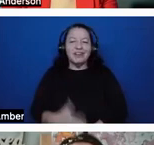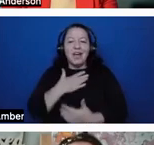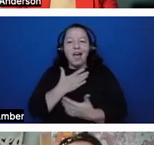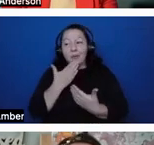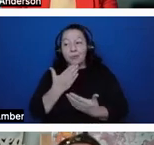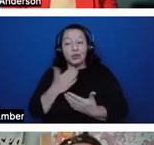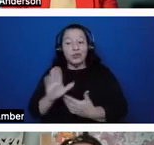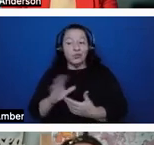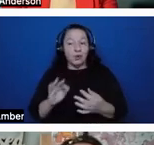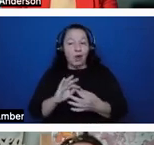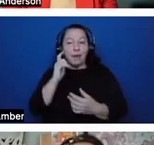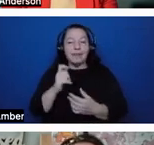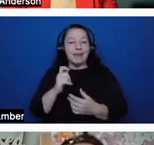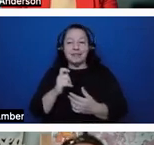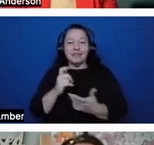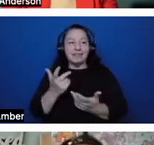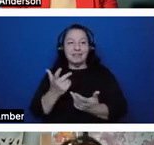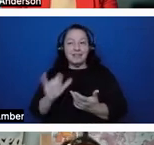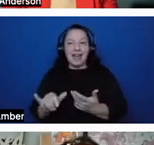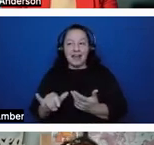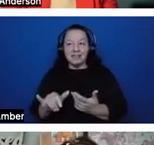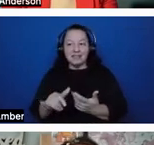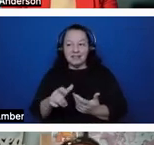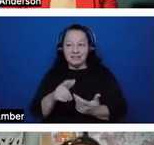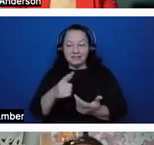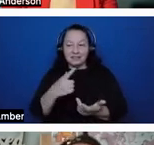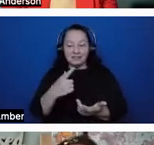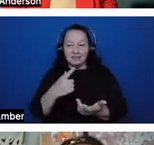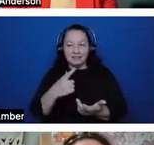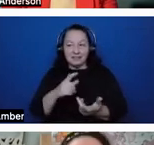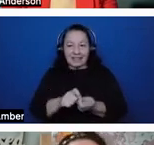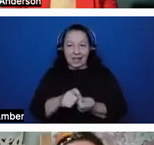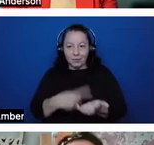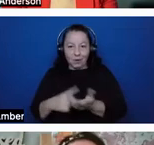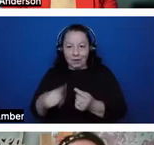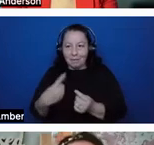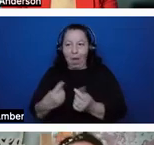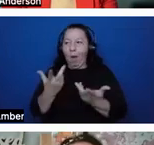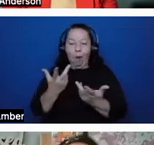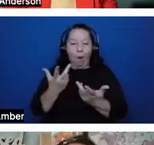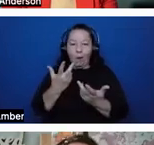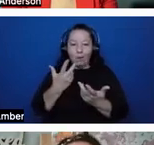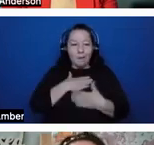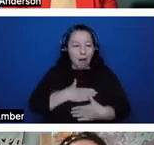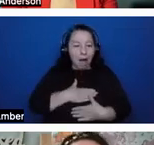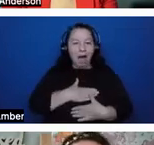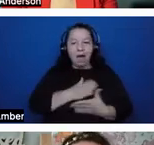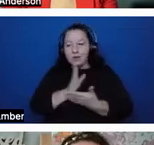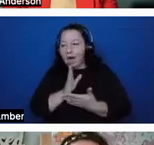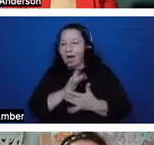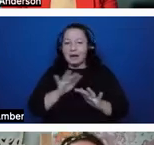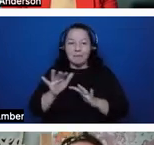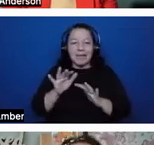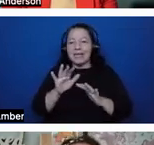like we're talking bodily autonomy, and there's all these things that are happening, and the overturn of Roe v.